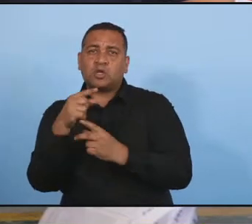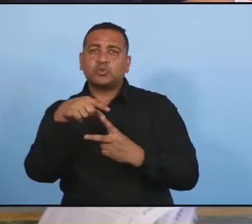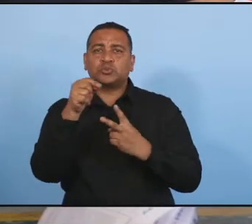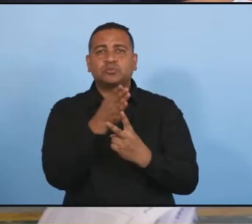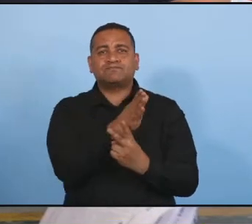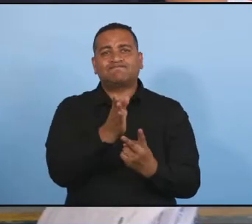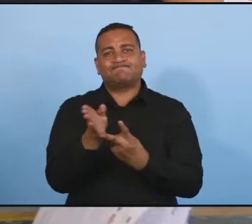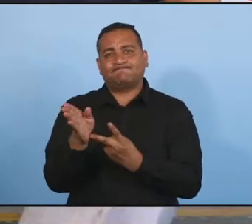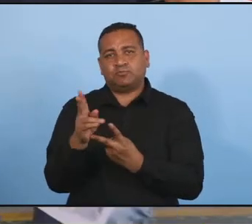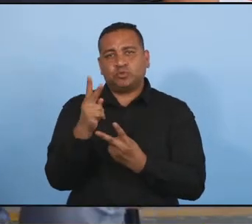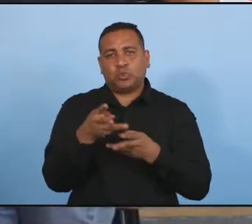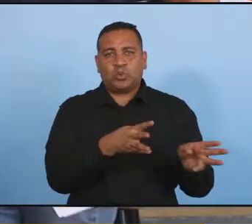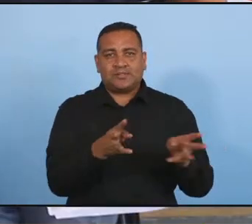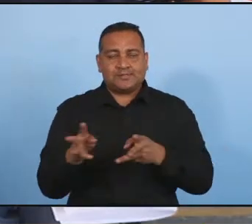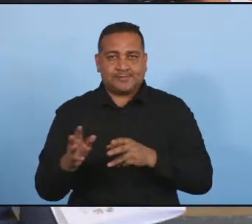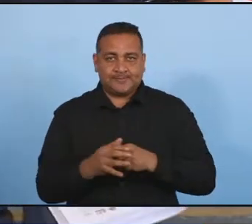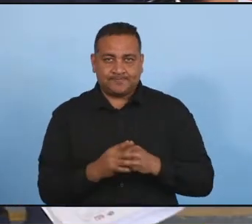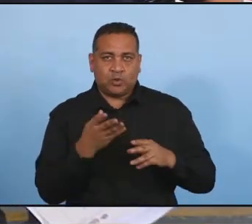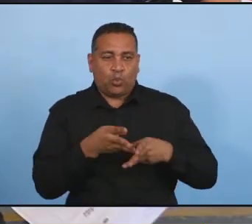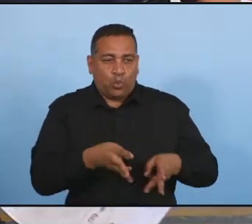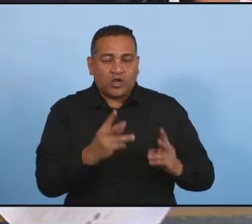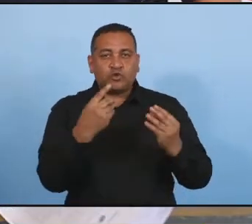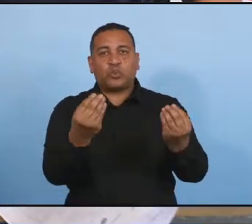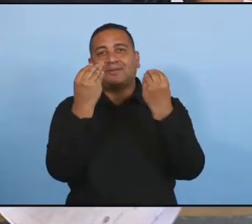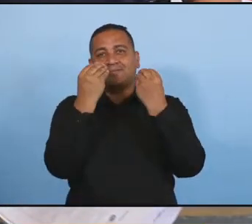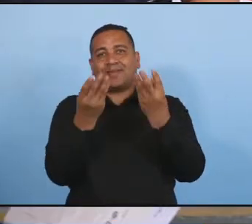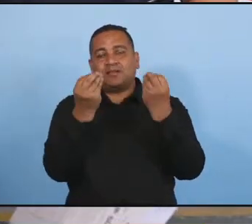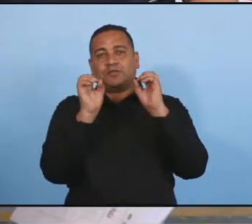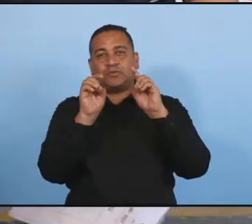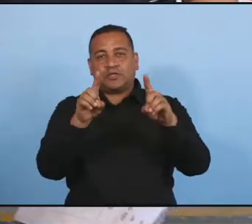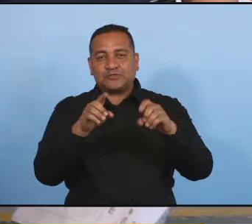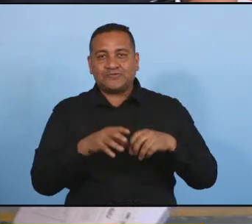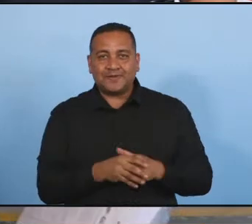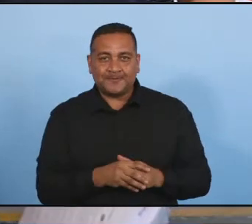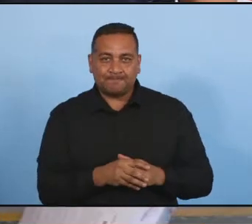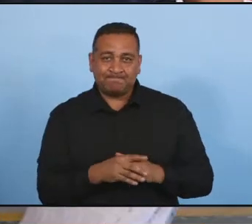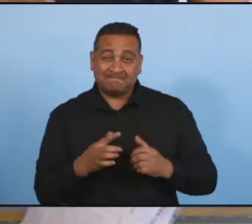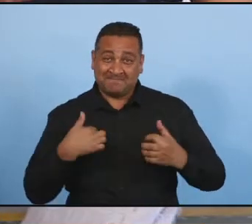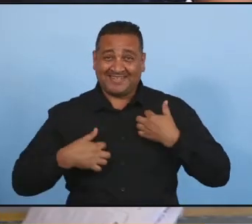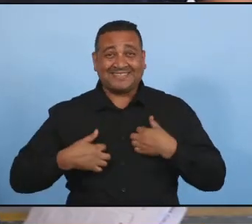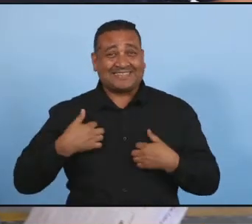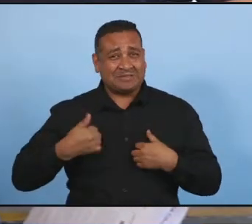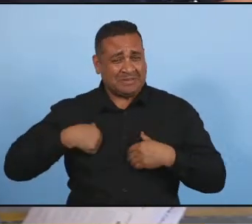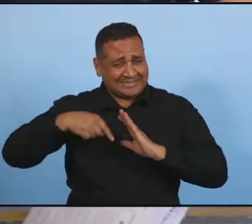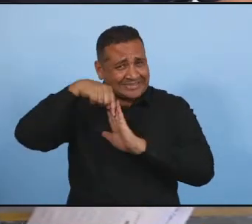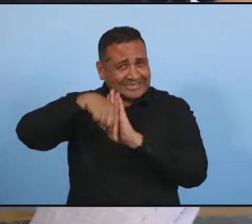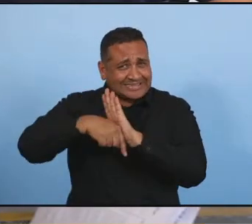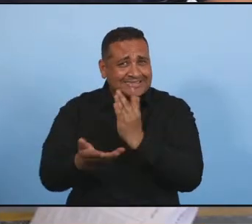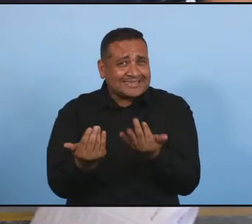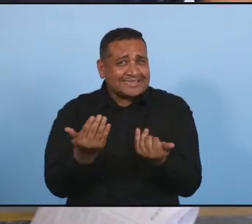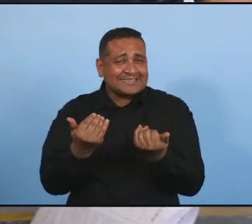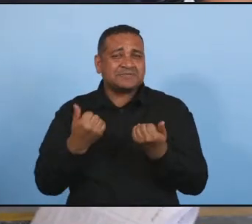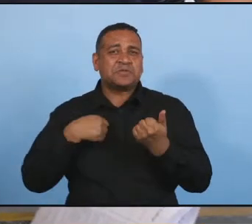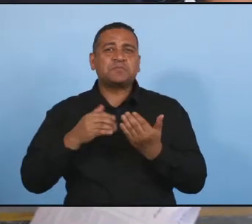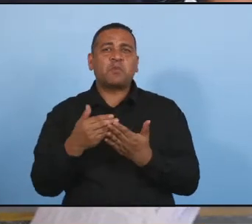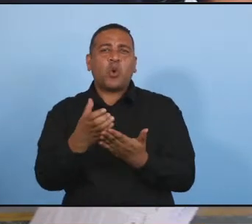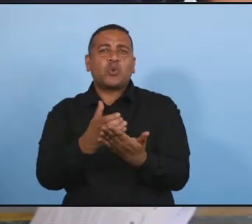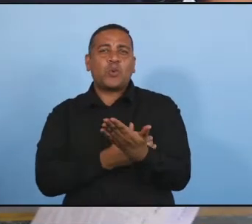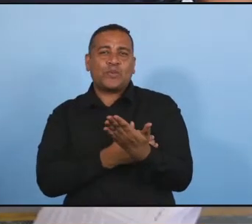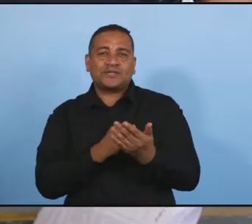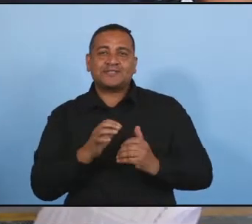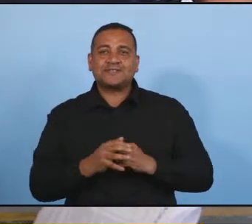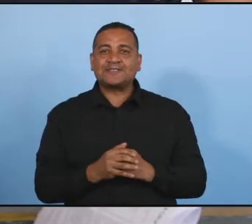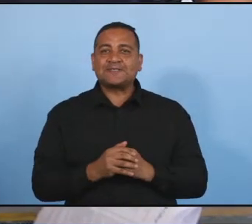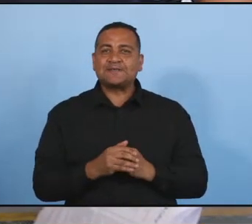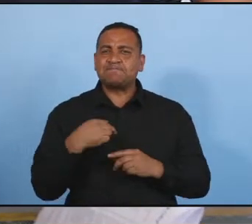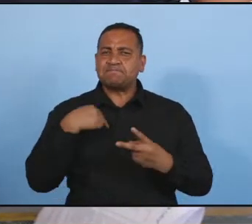at and I'm quite eager to delve into all these courses, because I tell you what, it is, I mean, you can see sort of the